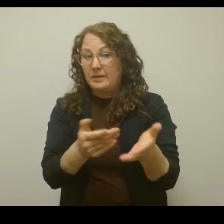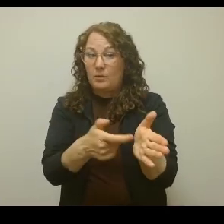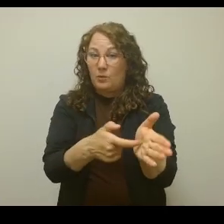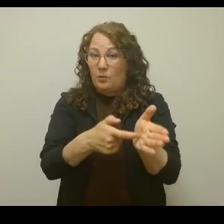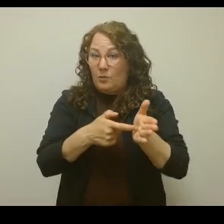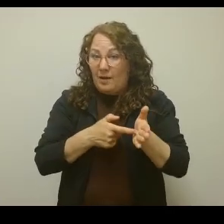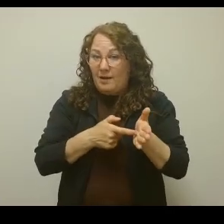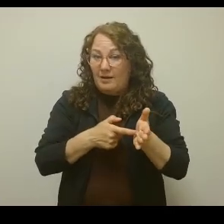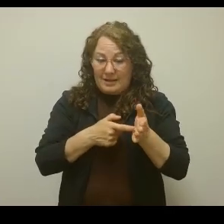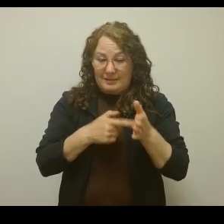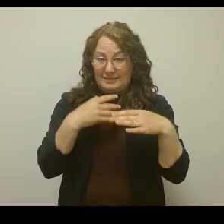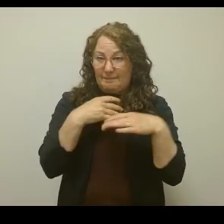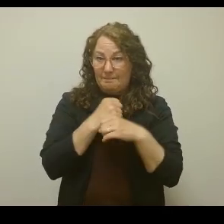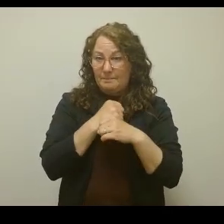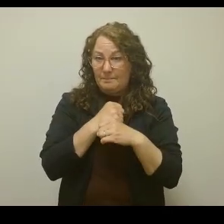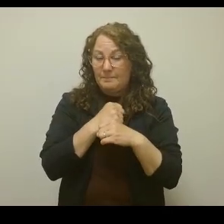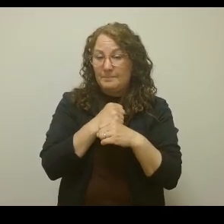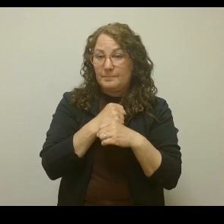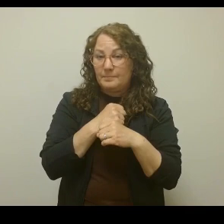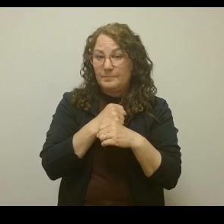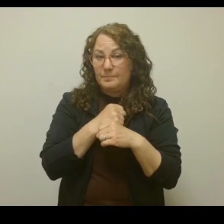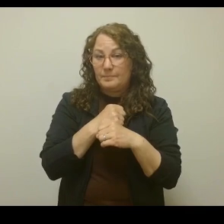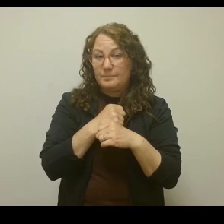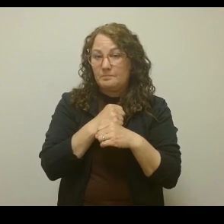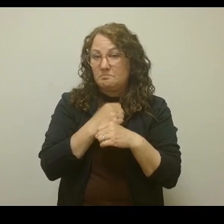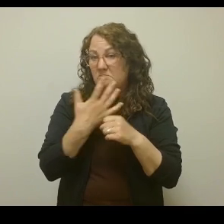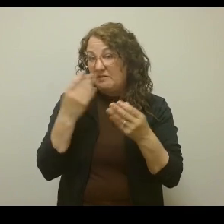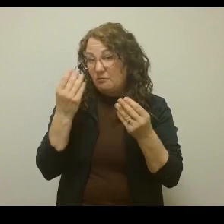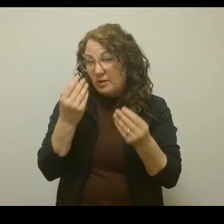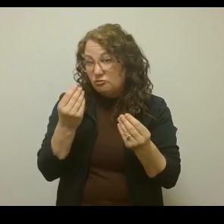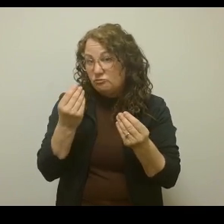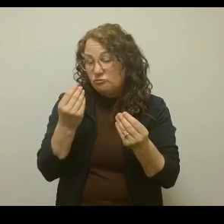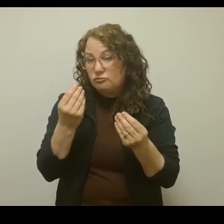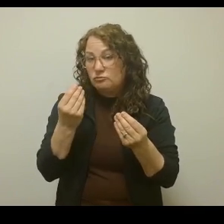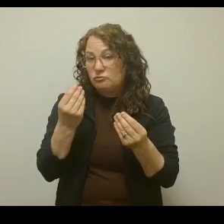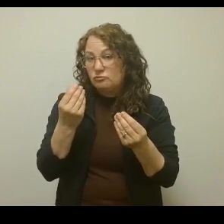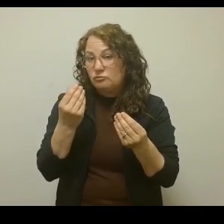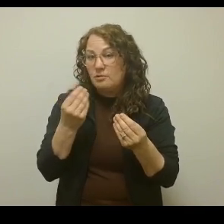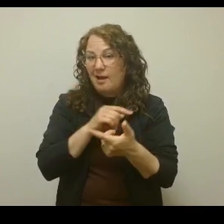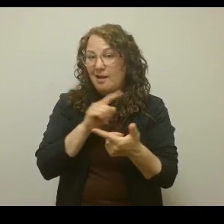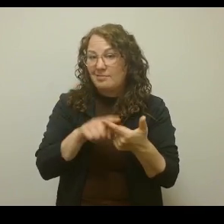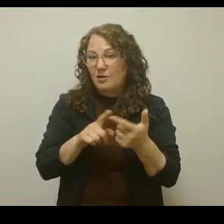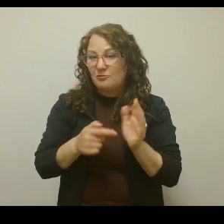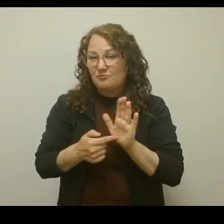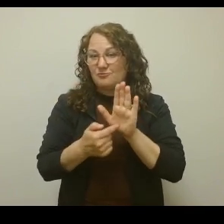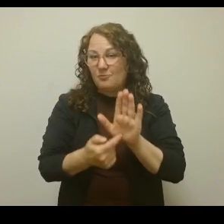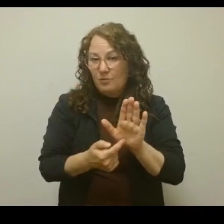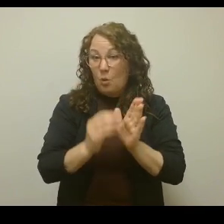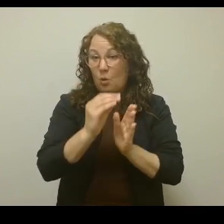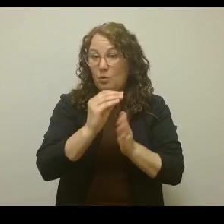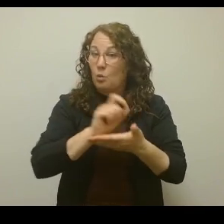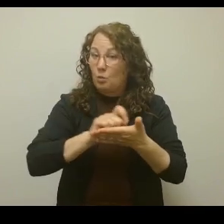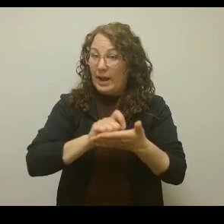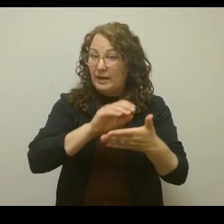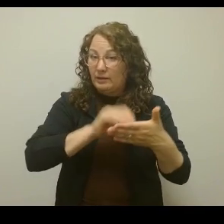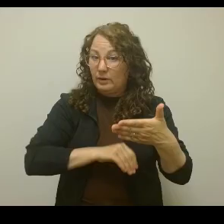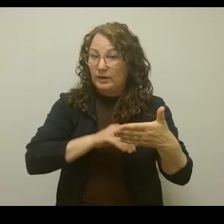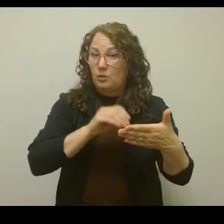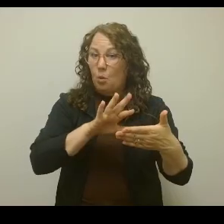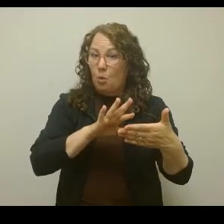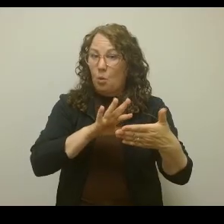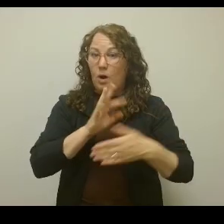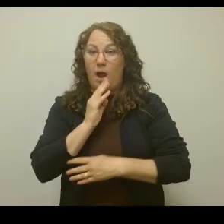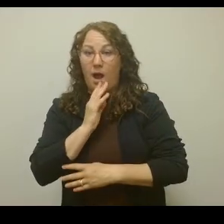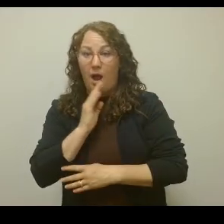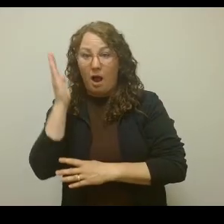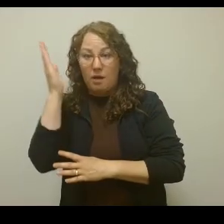to summarize some information and present it either in writing or orally to